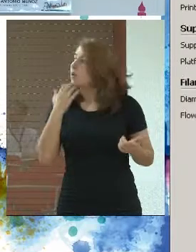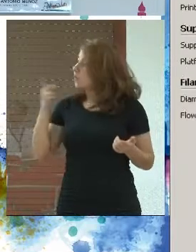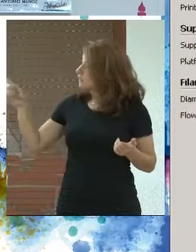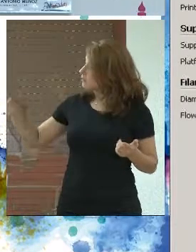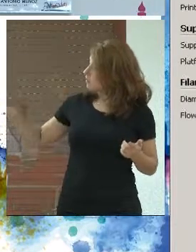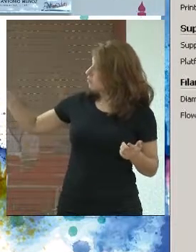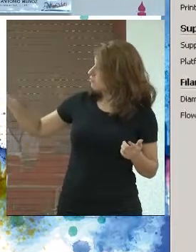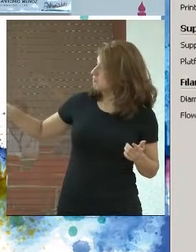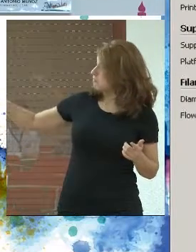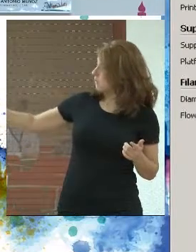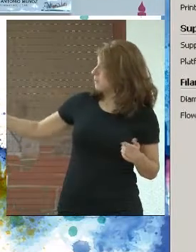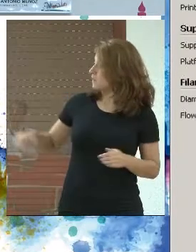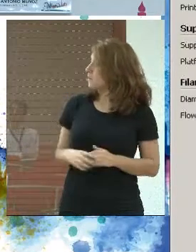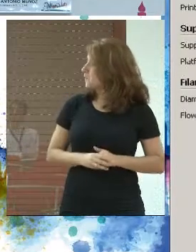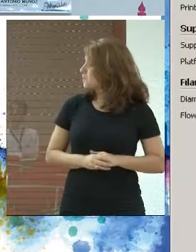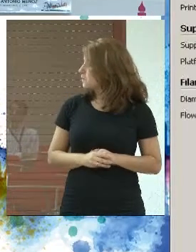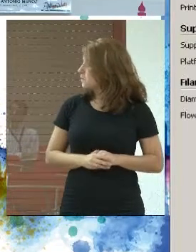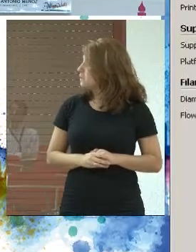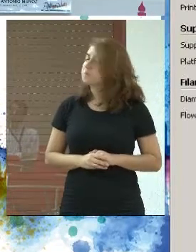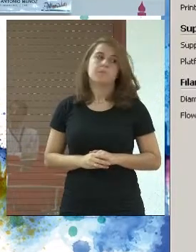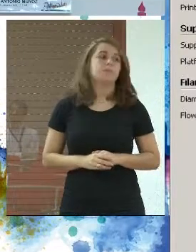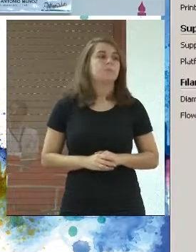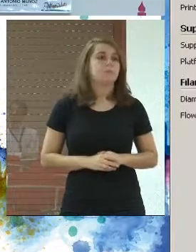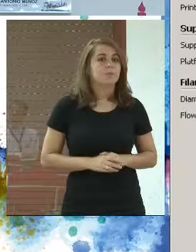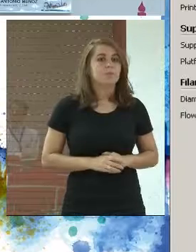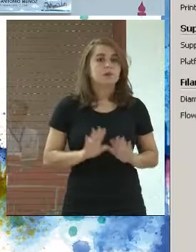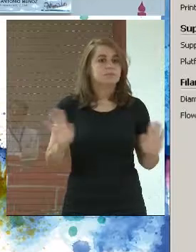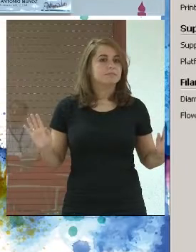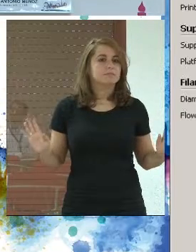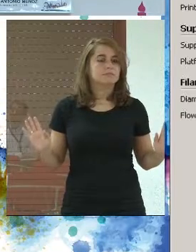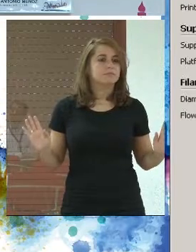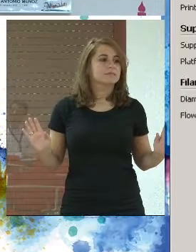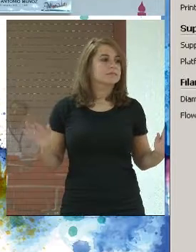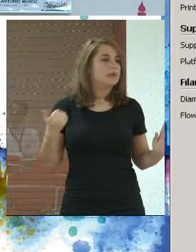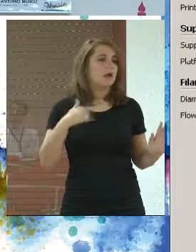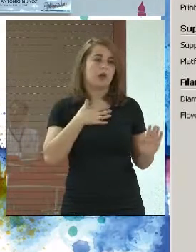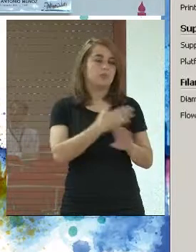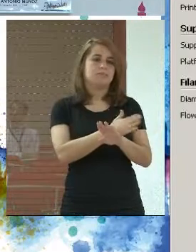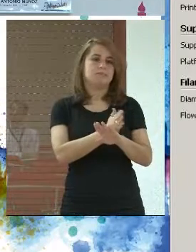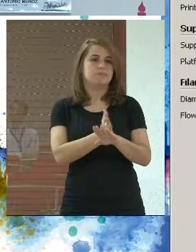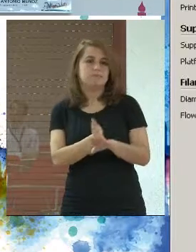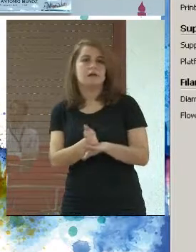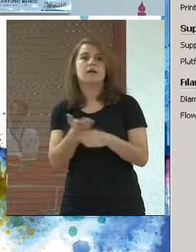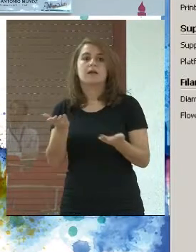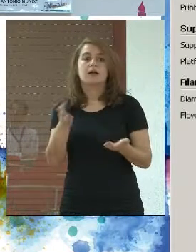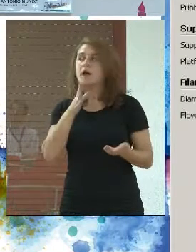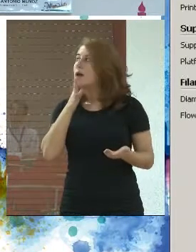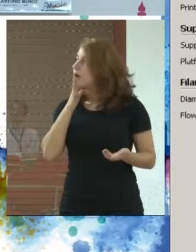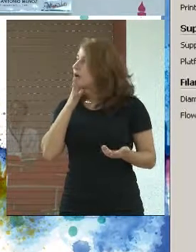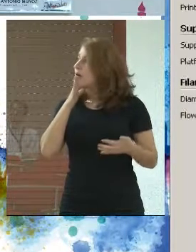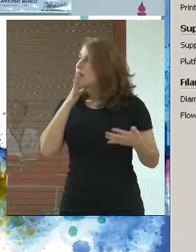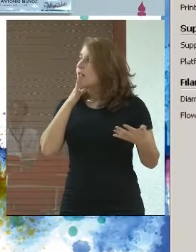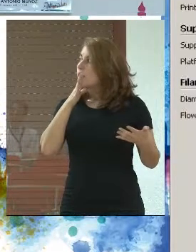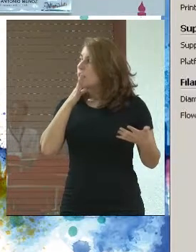remove it or I can change its position. And that was just about